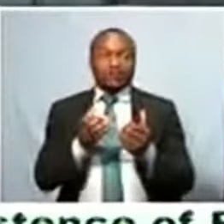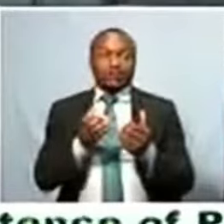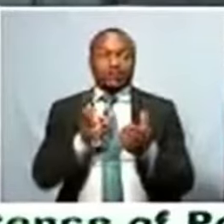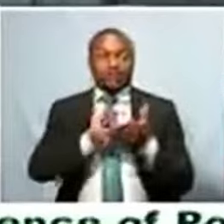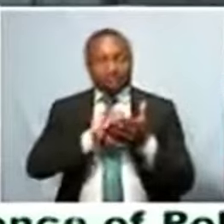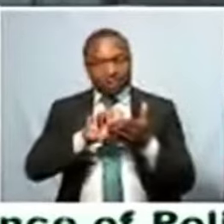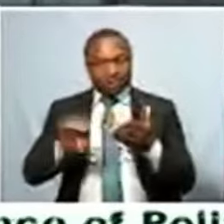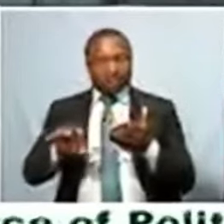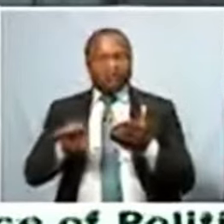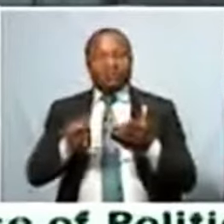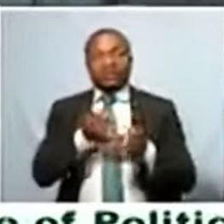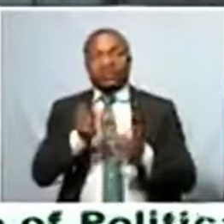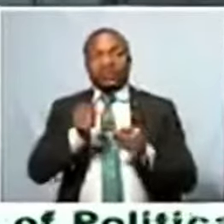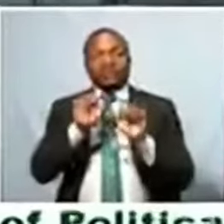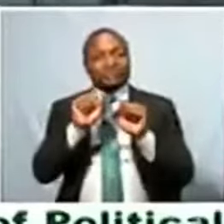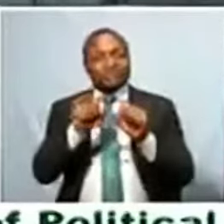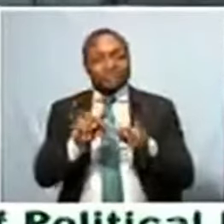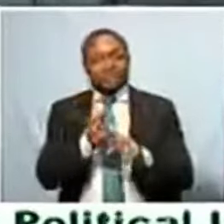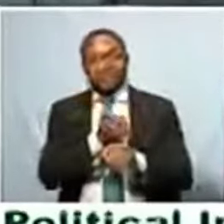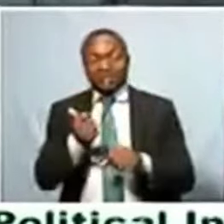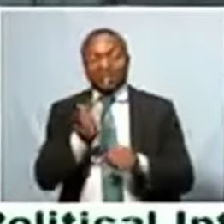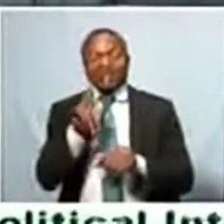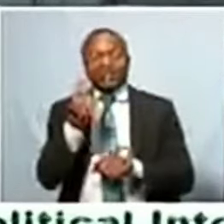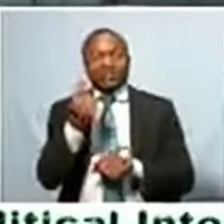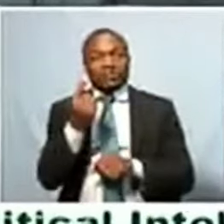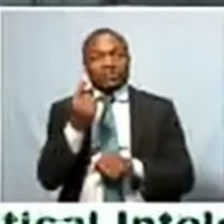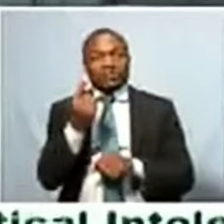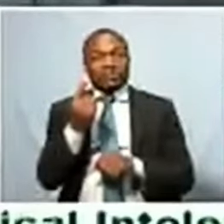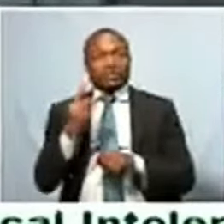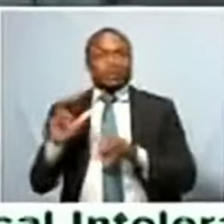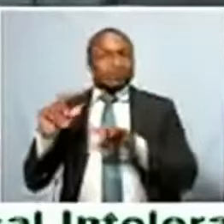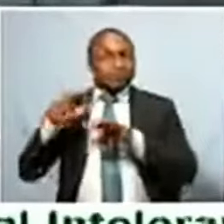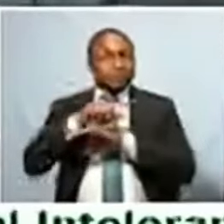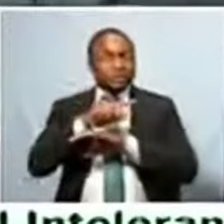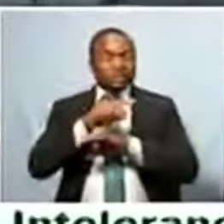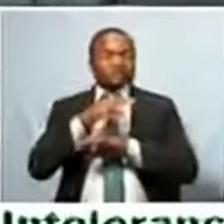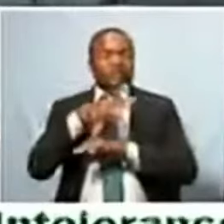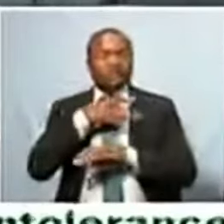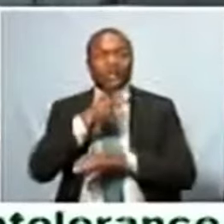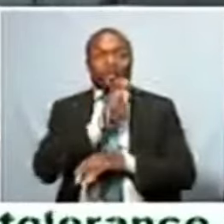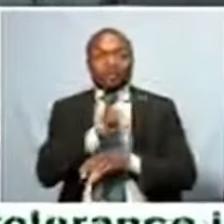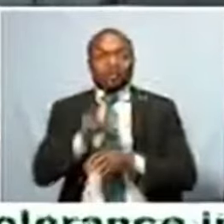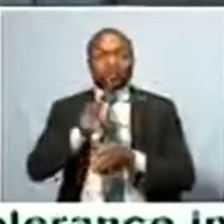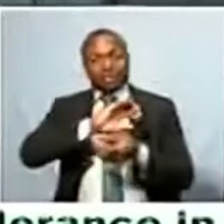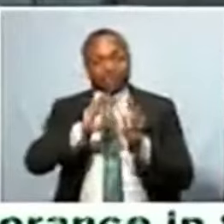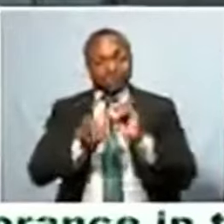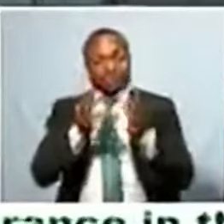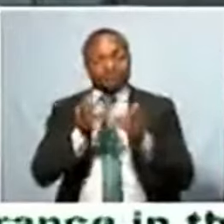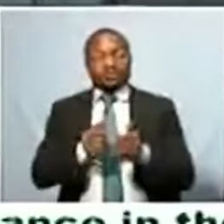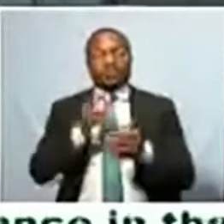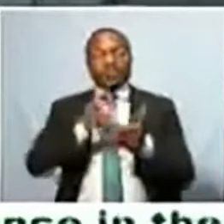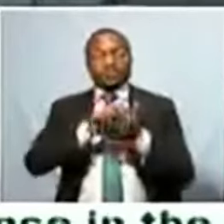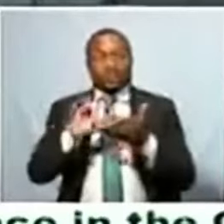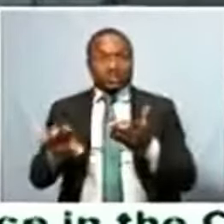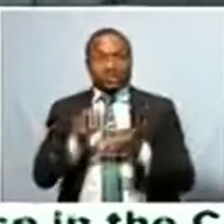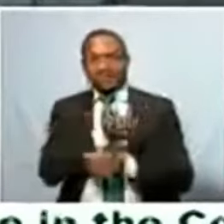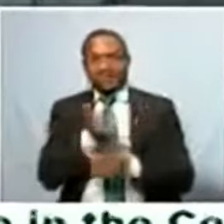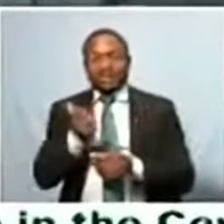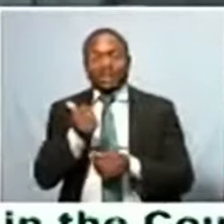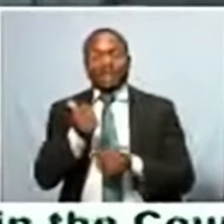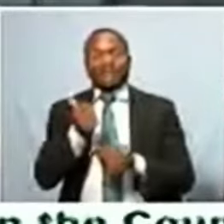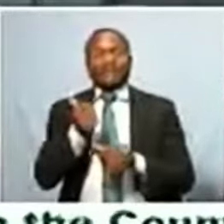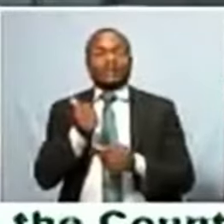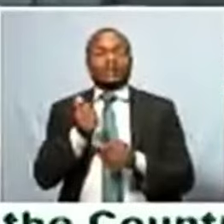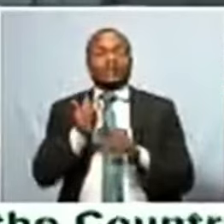any possibility of anyone flying through the roof like HH in opposition. We want to get rid of any possibility